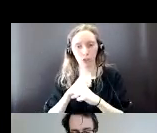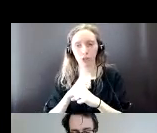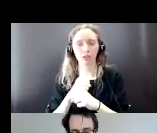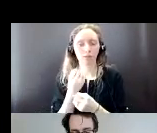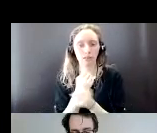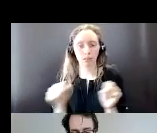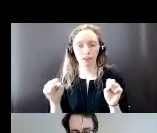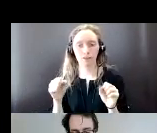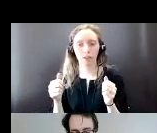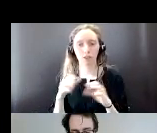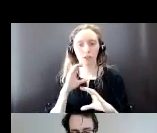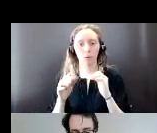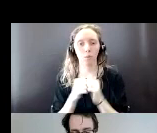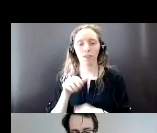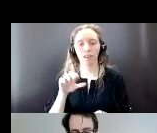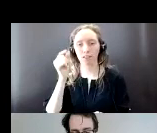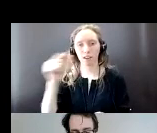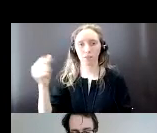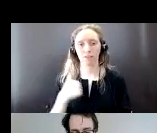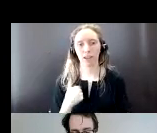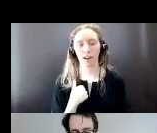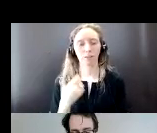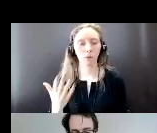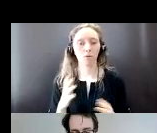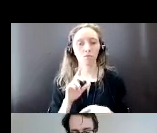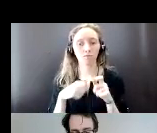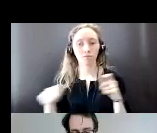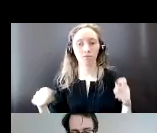and I guess that wraps up my presentation.